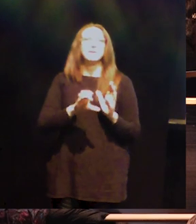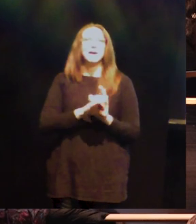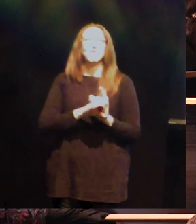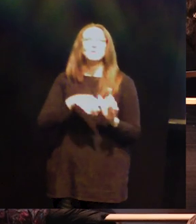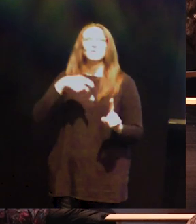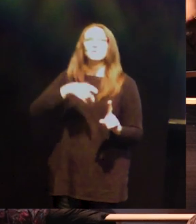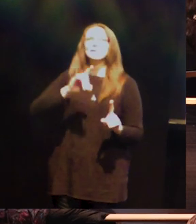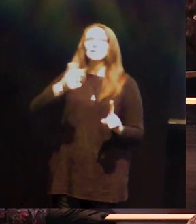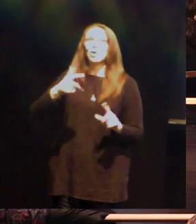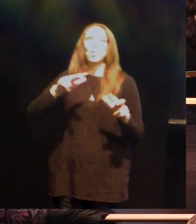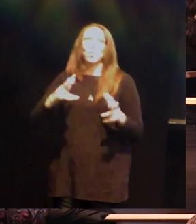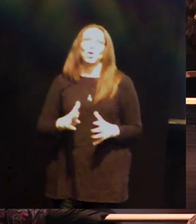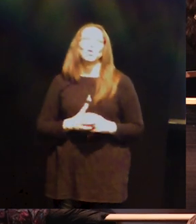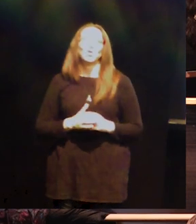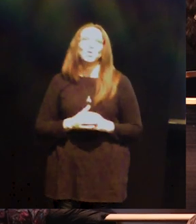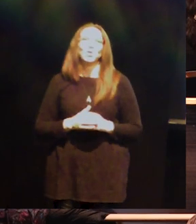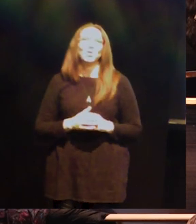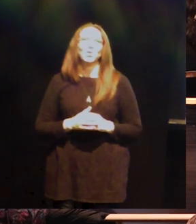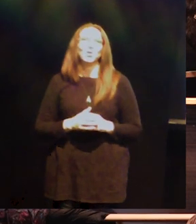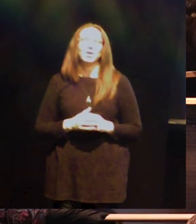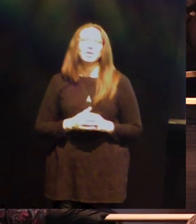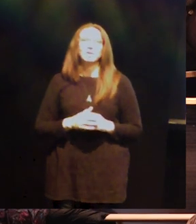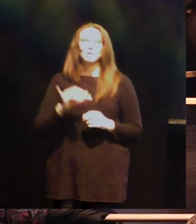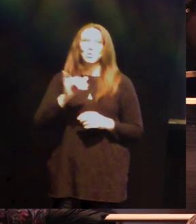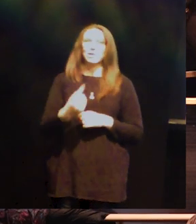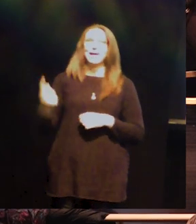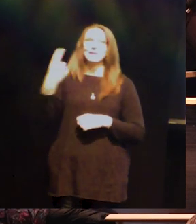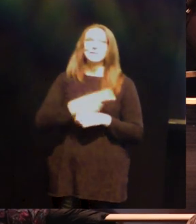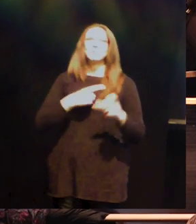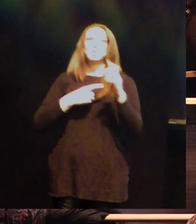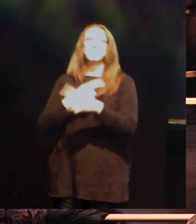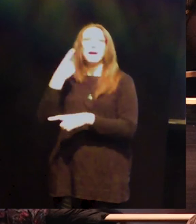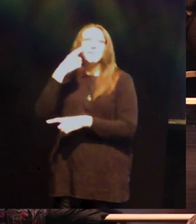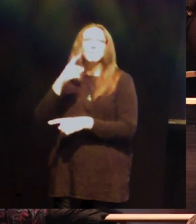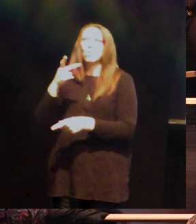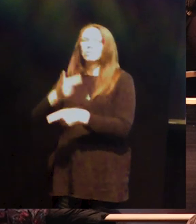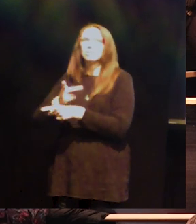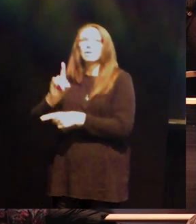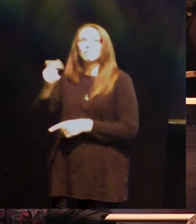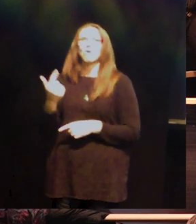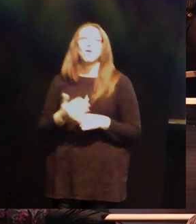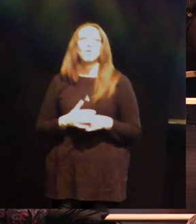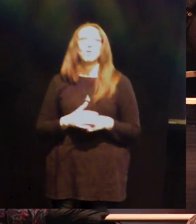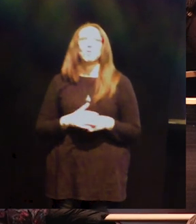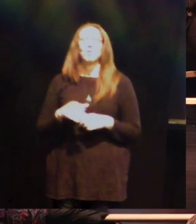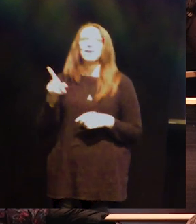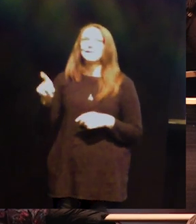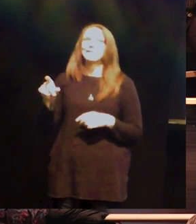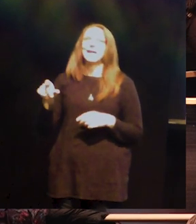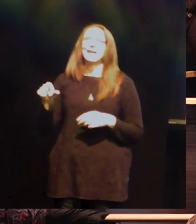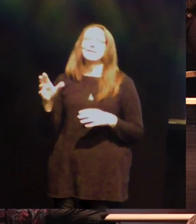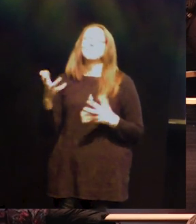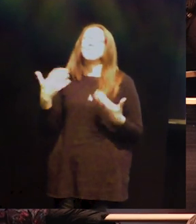walker. So ostensibly that day she was only back to walk the dog. And there was more of that scene that you don't